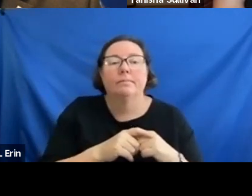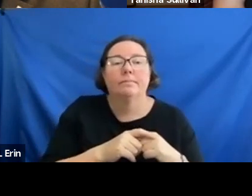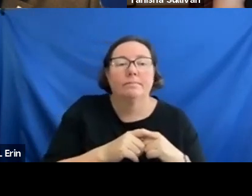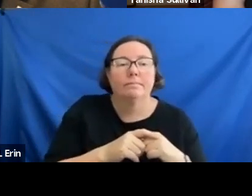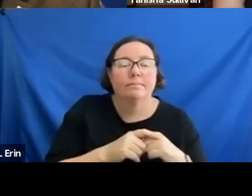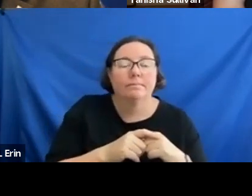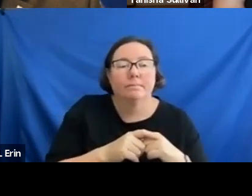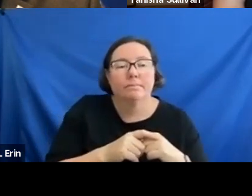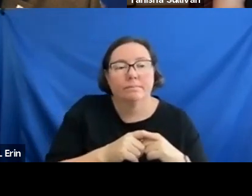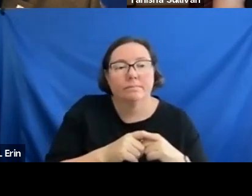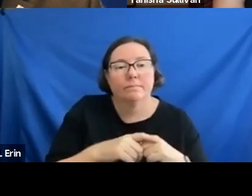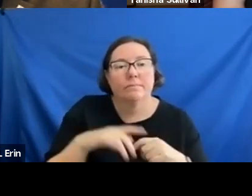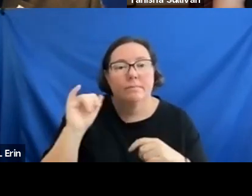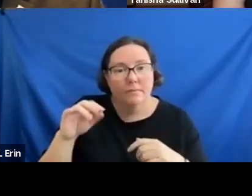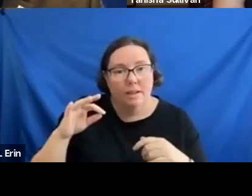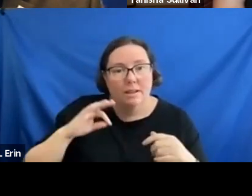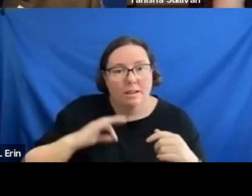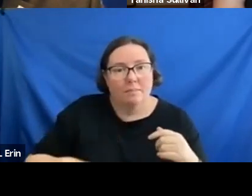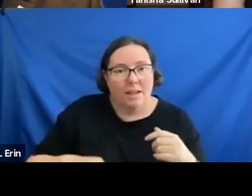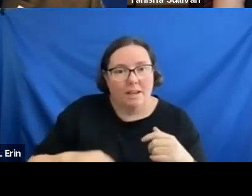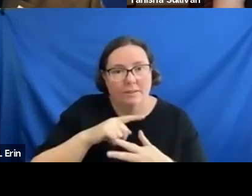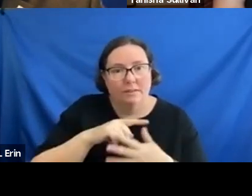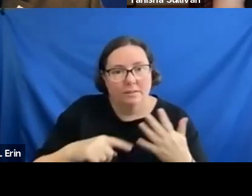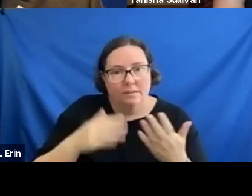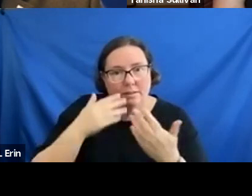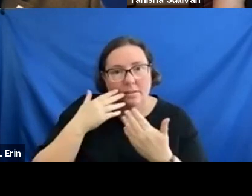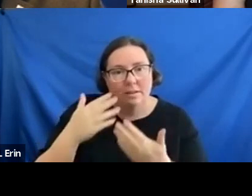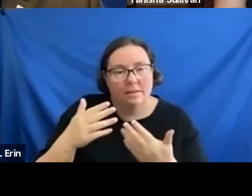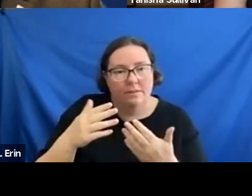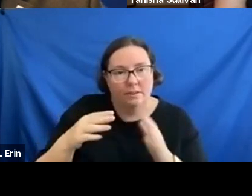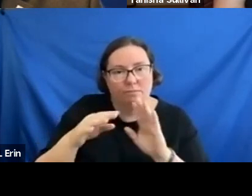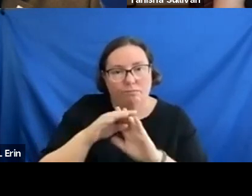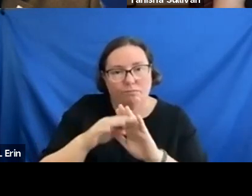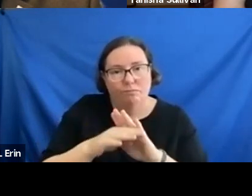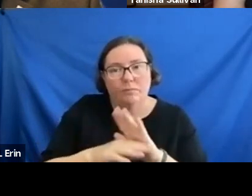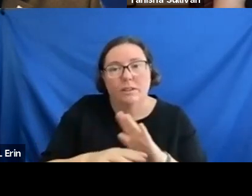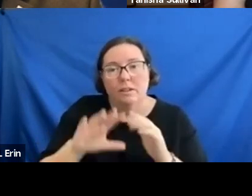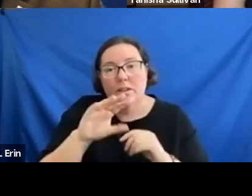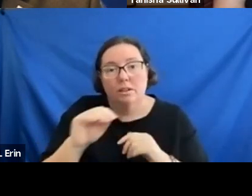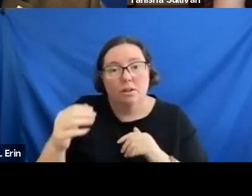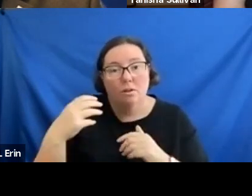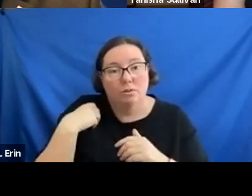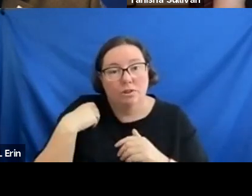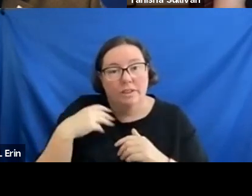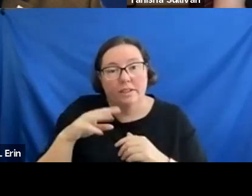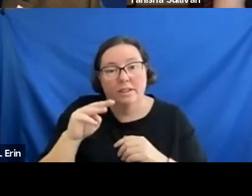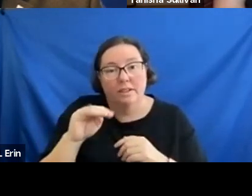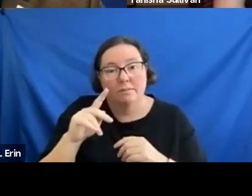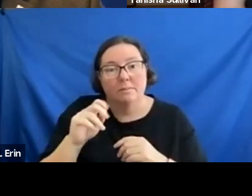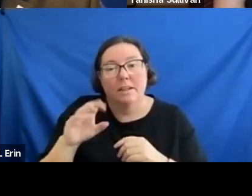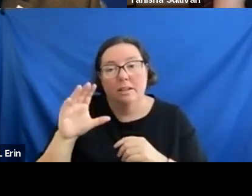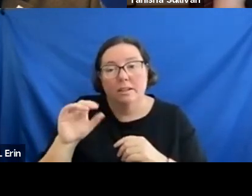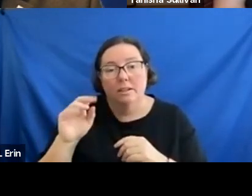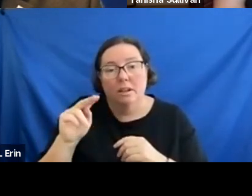And those are benefits that thankfully our co-chair, Mike Contompassis, clearly articulated to the